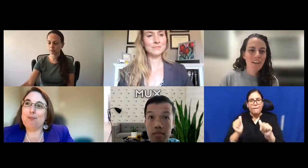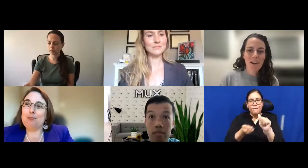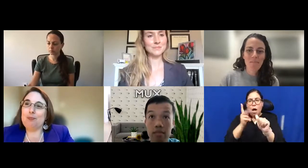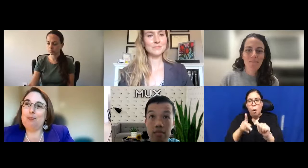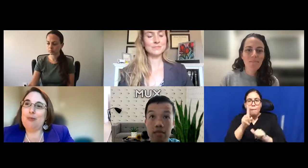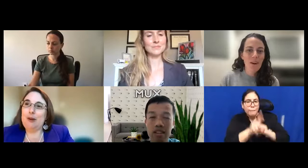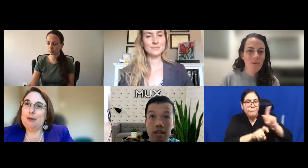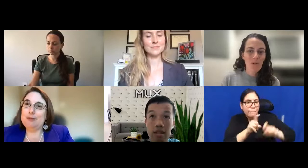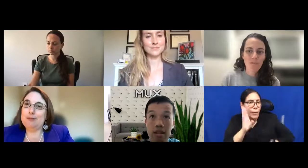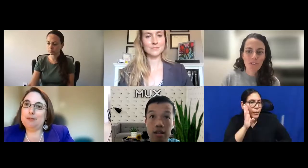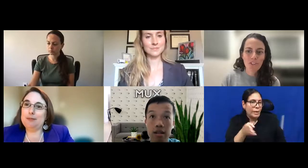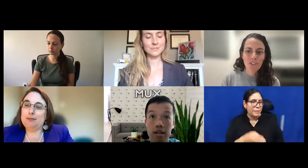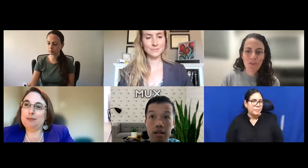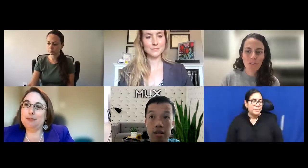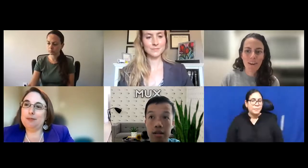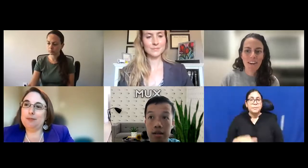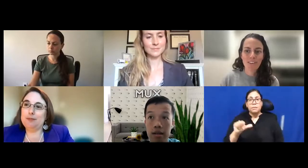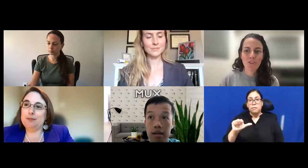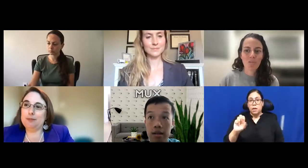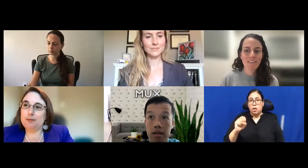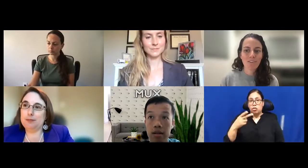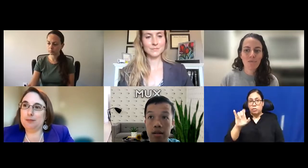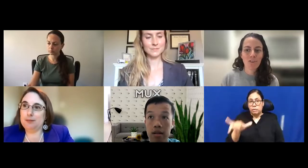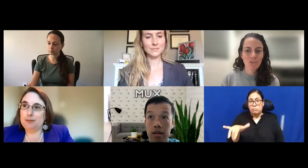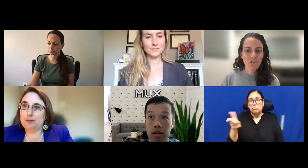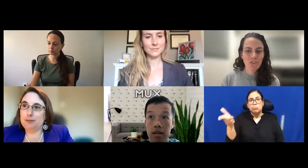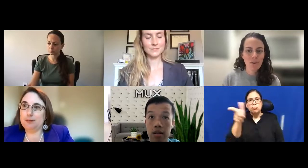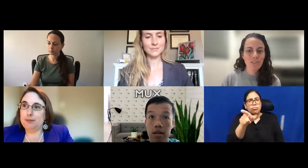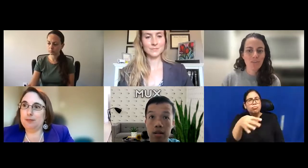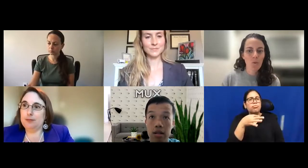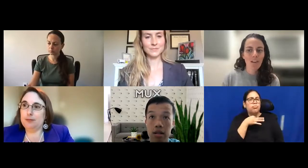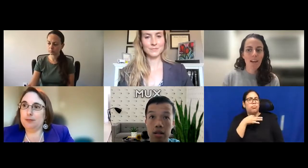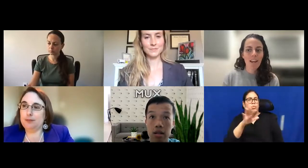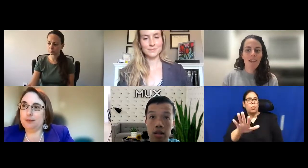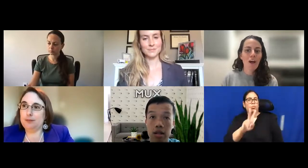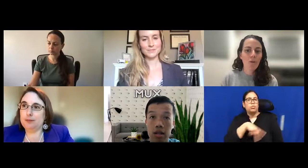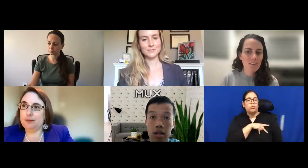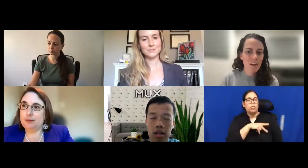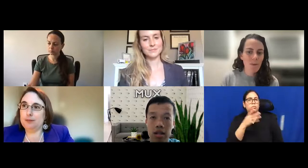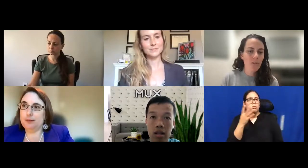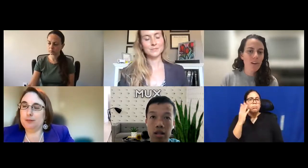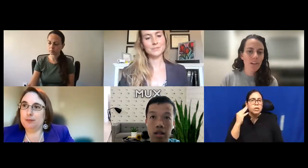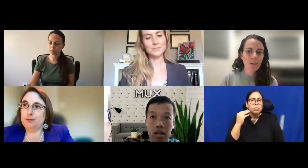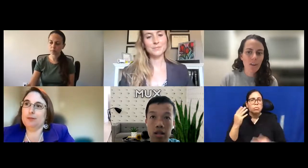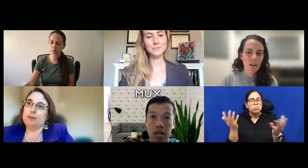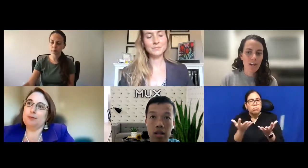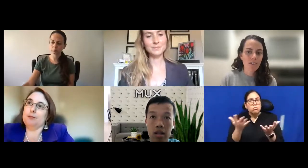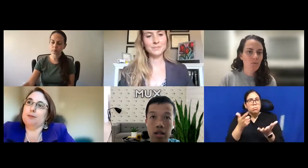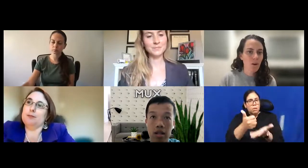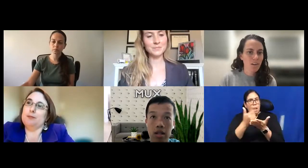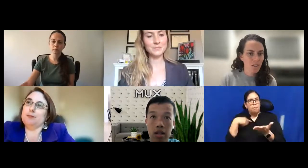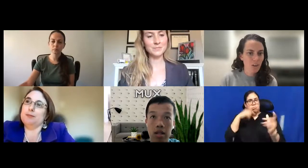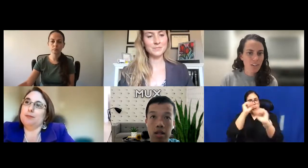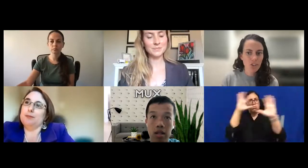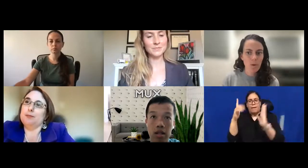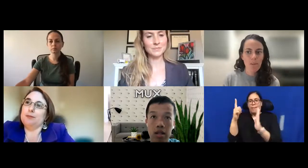going to come over to you and ask you to provide some of your personal experiences as well and help us think about the legal context.